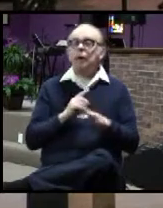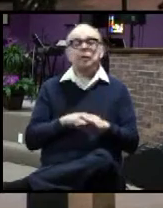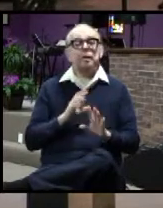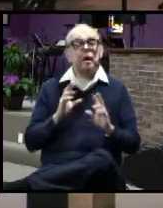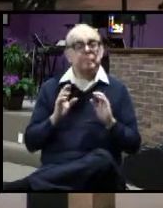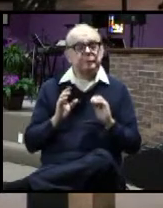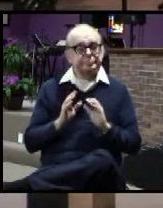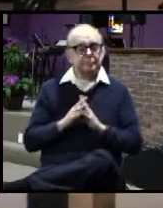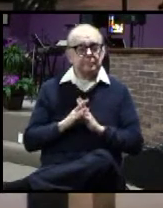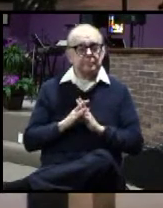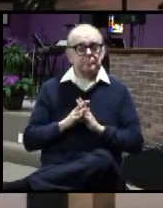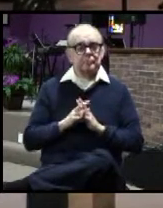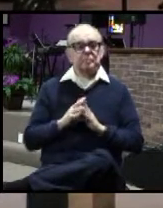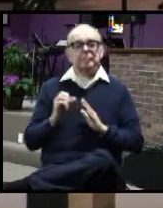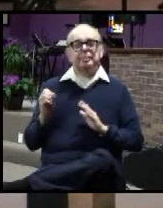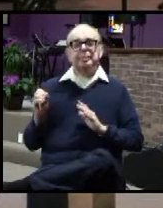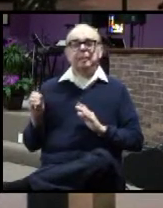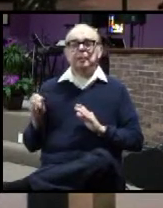And so,